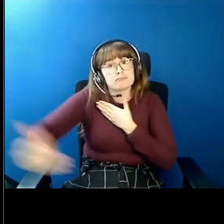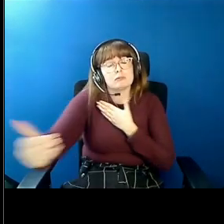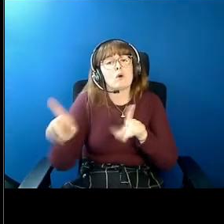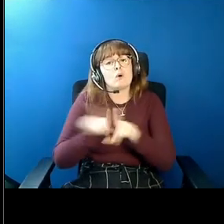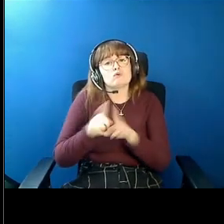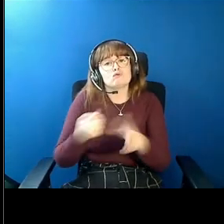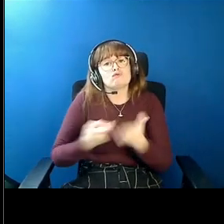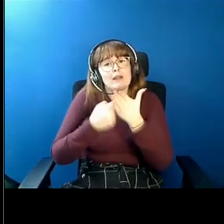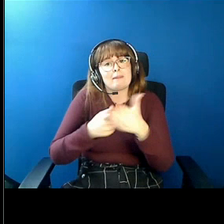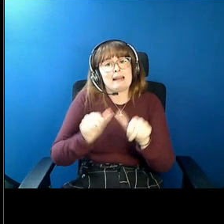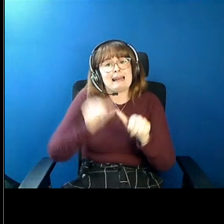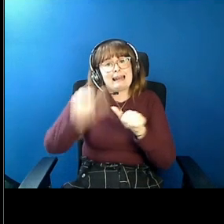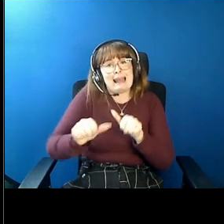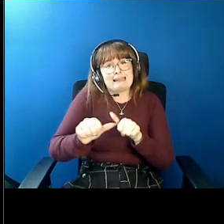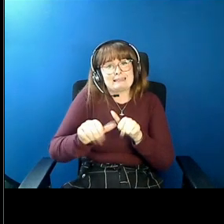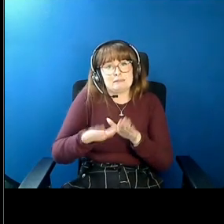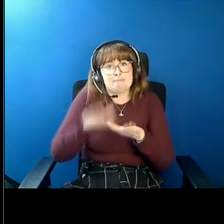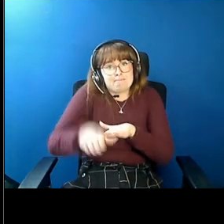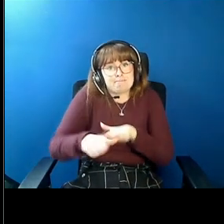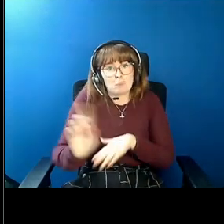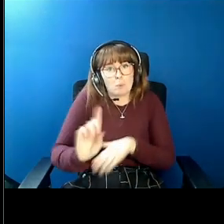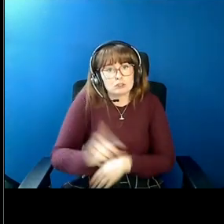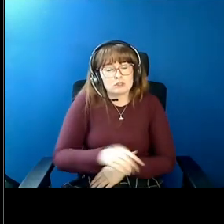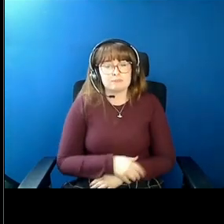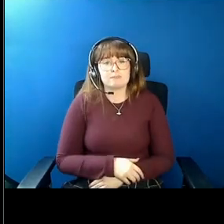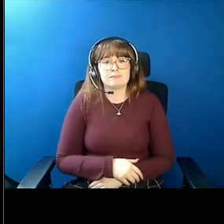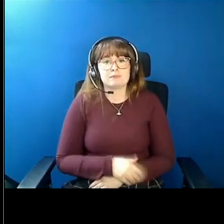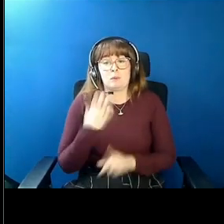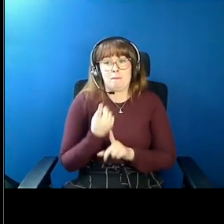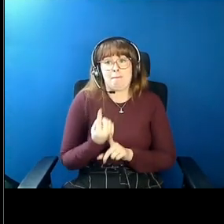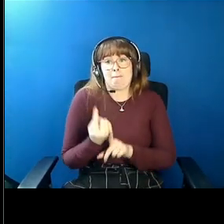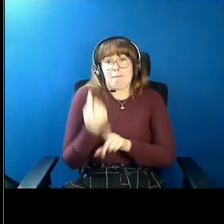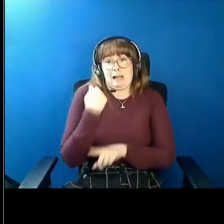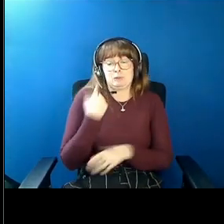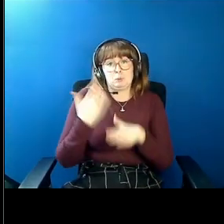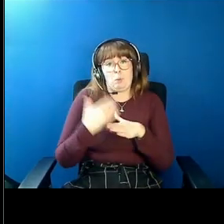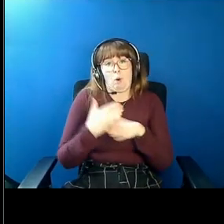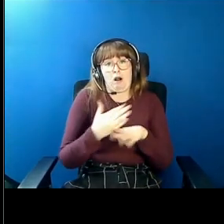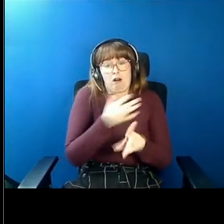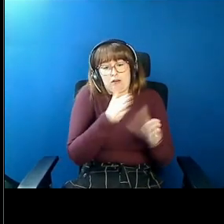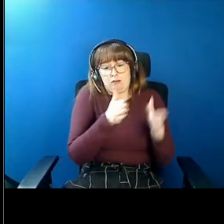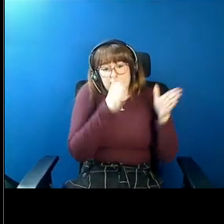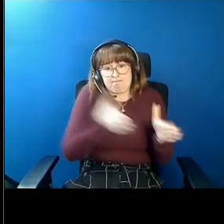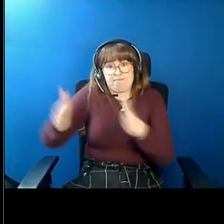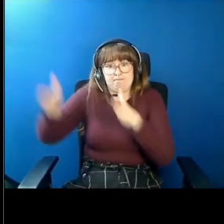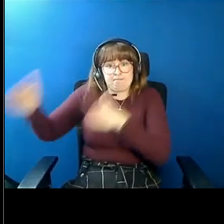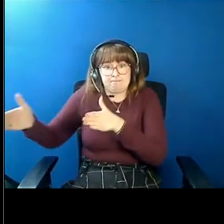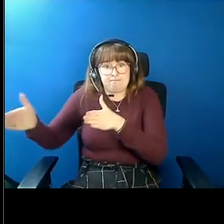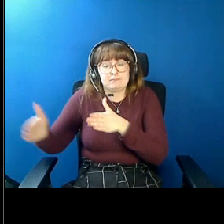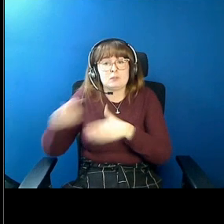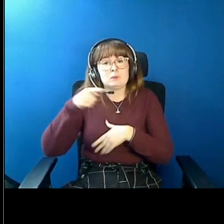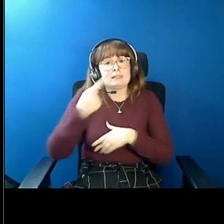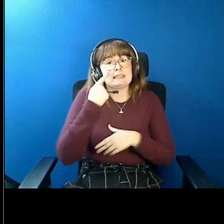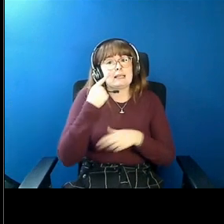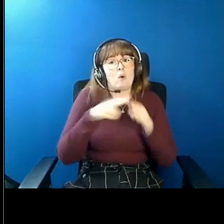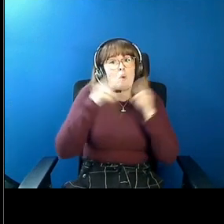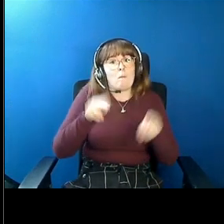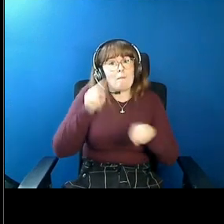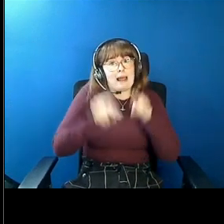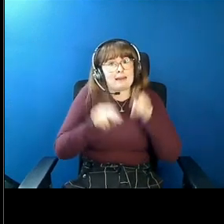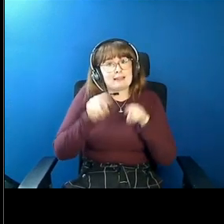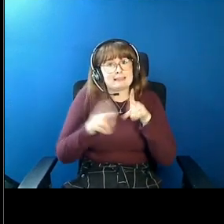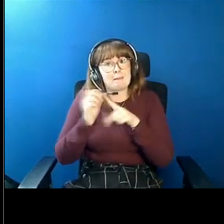steps. So if we come back to that initial workflow I was showing on that first slide, you can see that Home Analytics and Pete can both help support